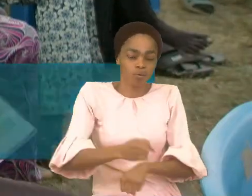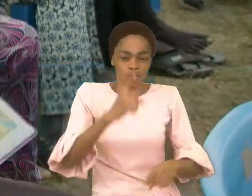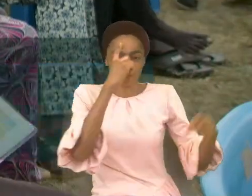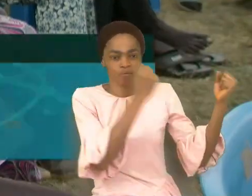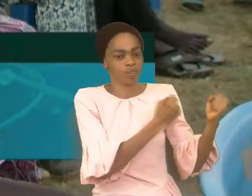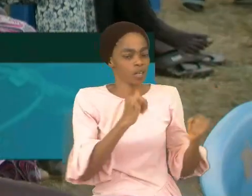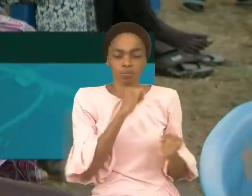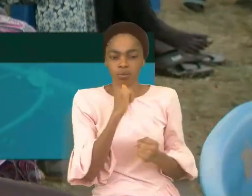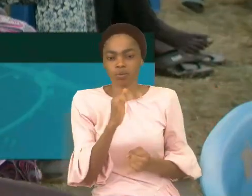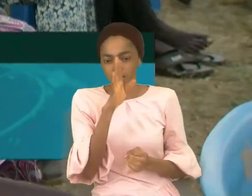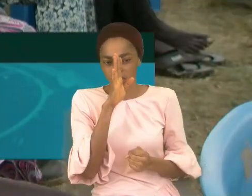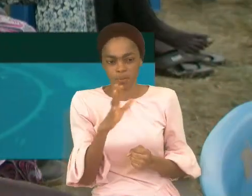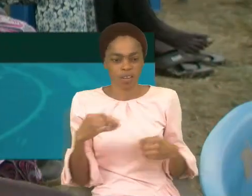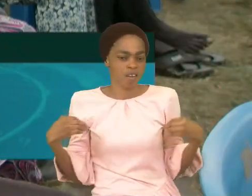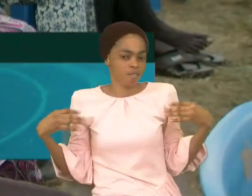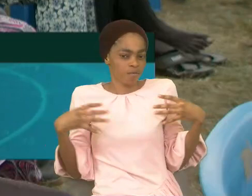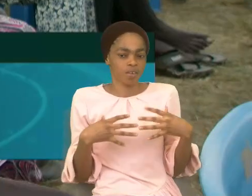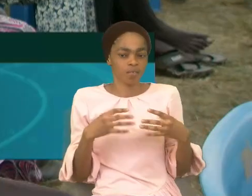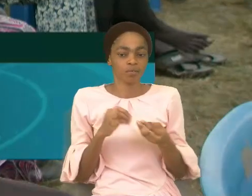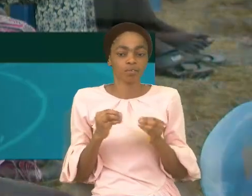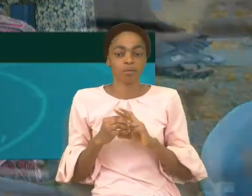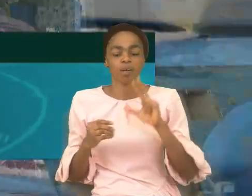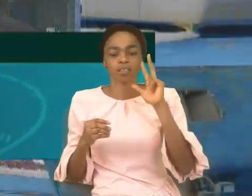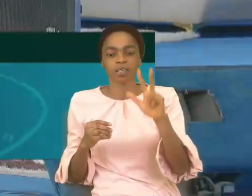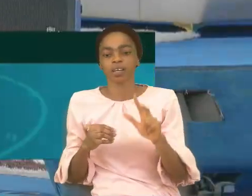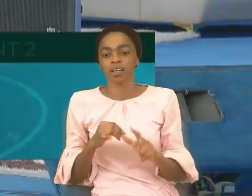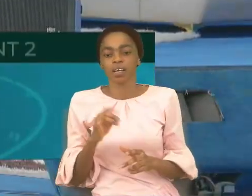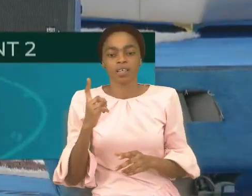that cannot be corrupted.